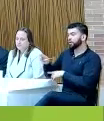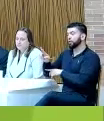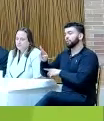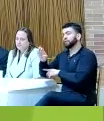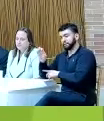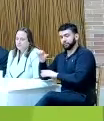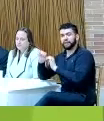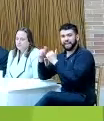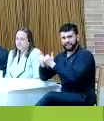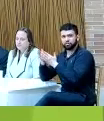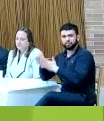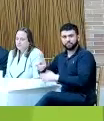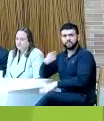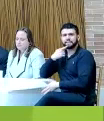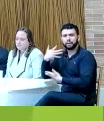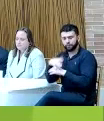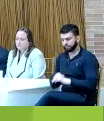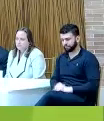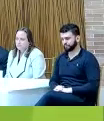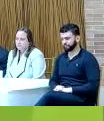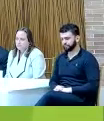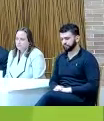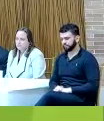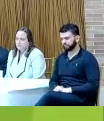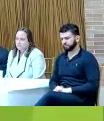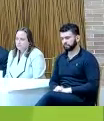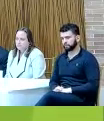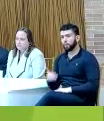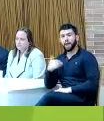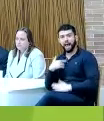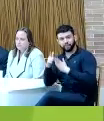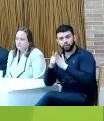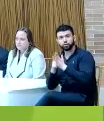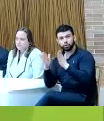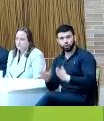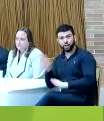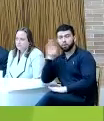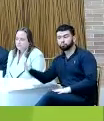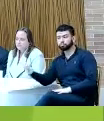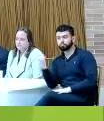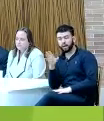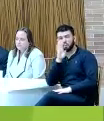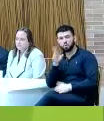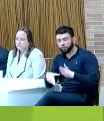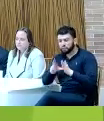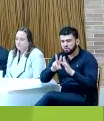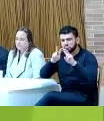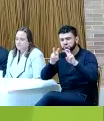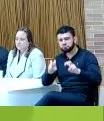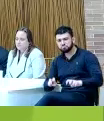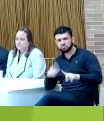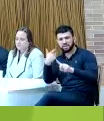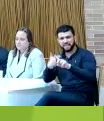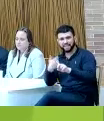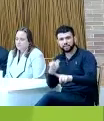certification the realtor also said she would have an attorney review the leases terms um for for housing